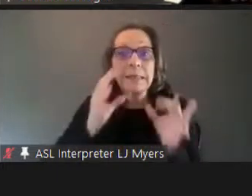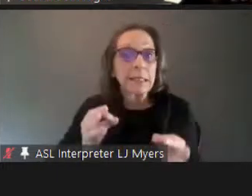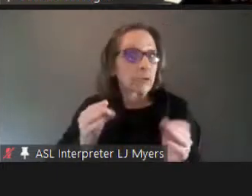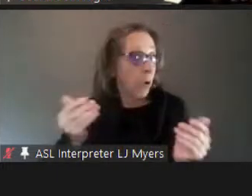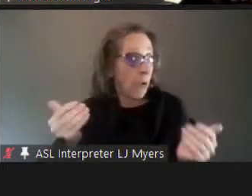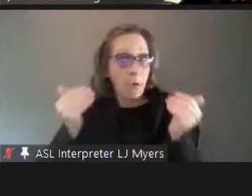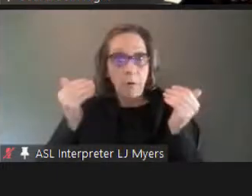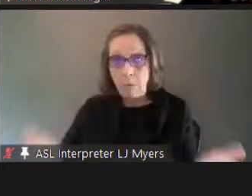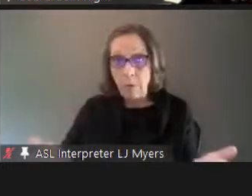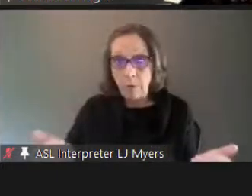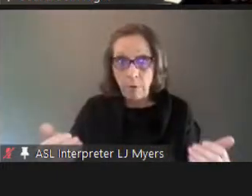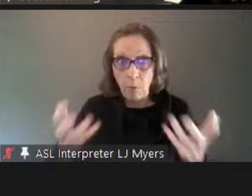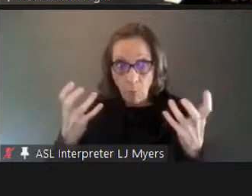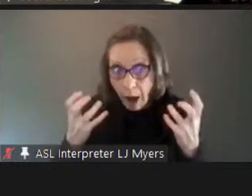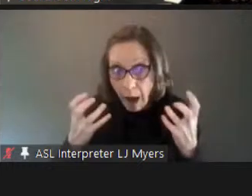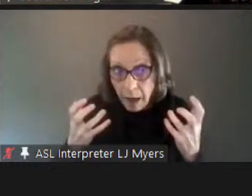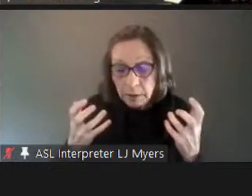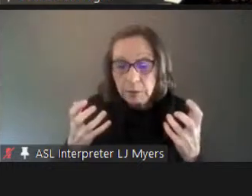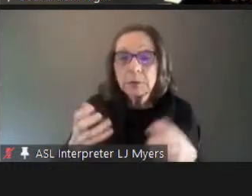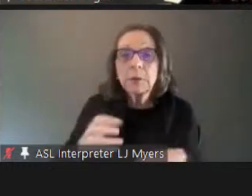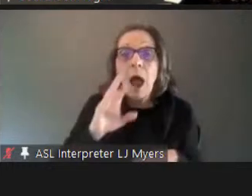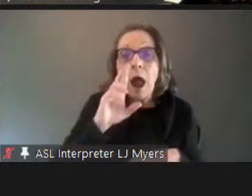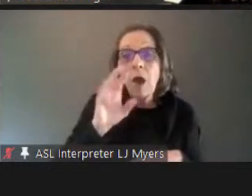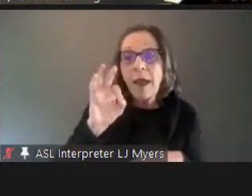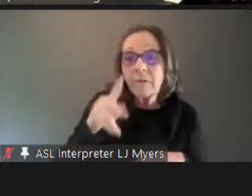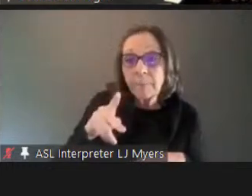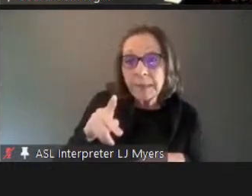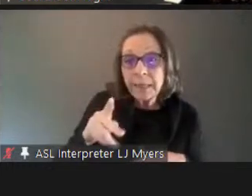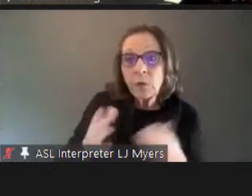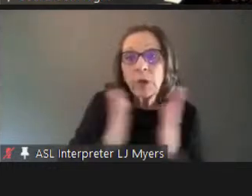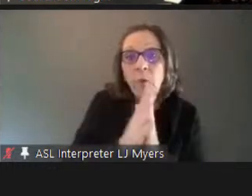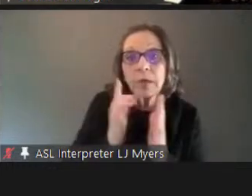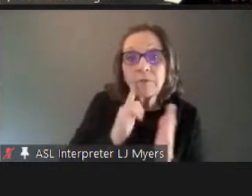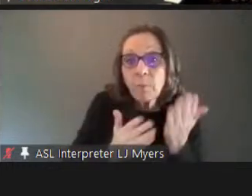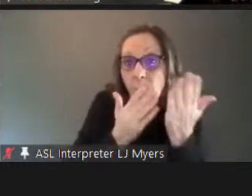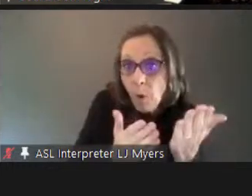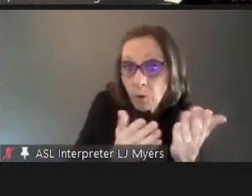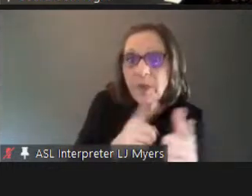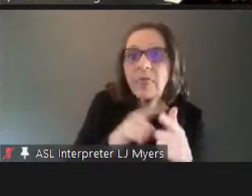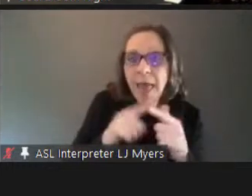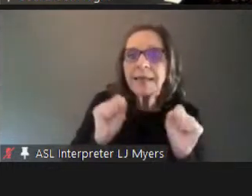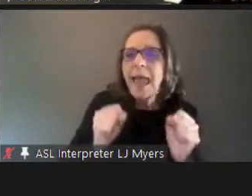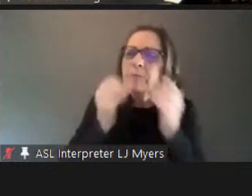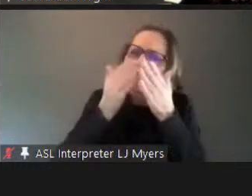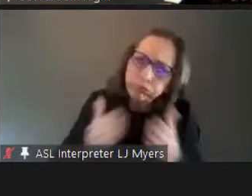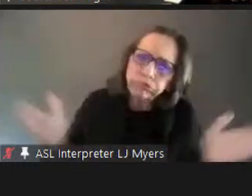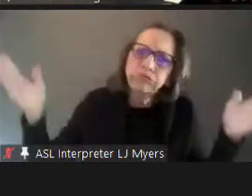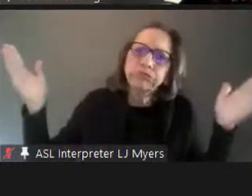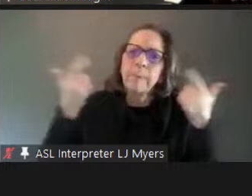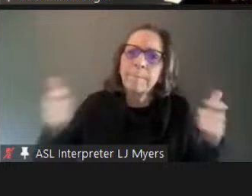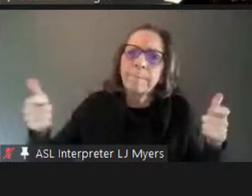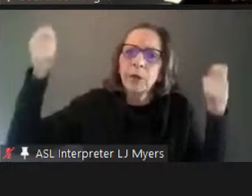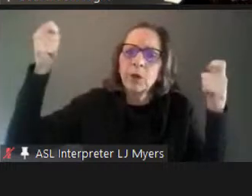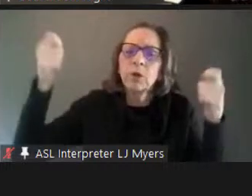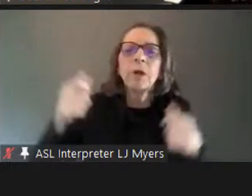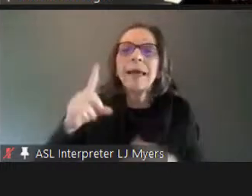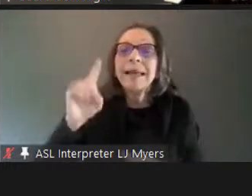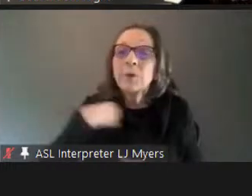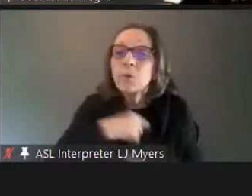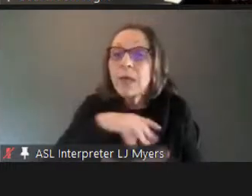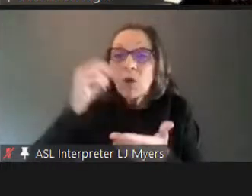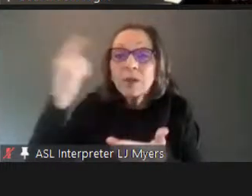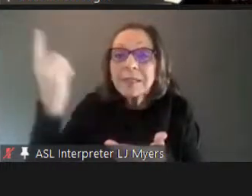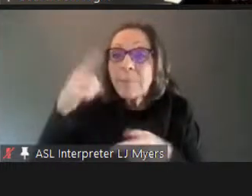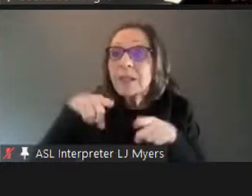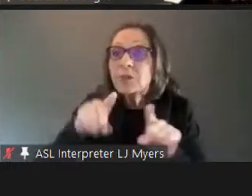with a standard RFP, a request for proposal, so that we can do this at scale? Did we learn something in the pilot that